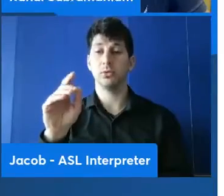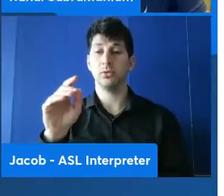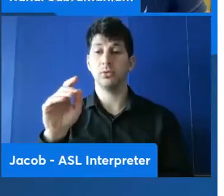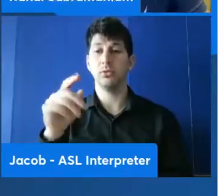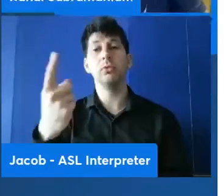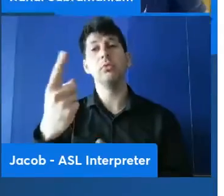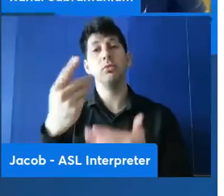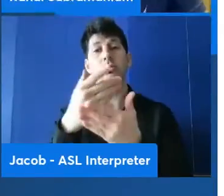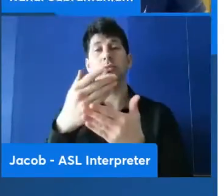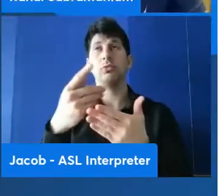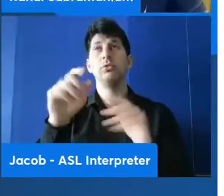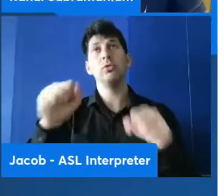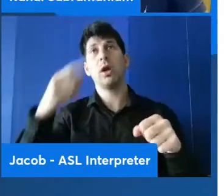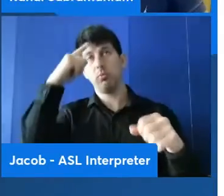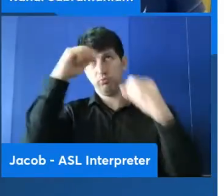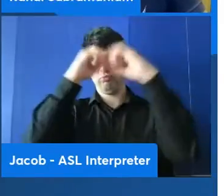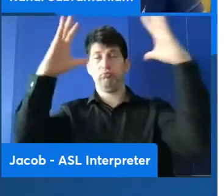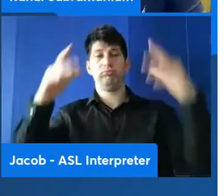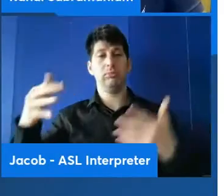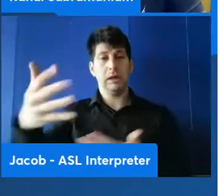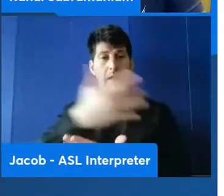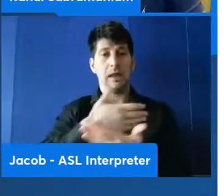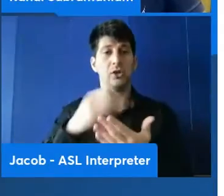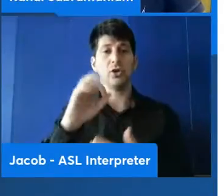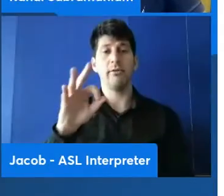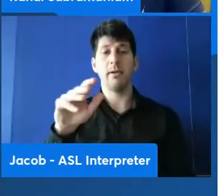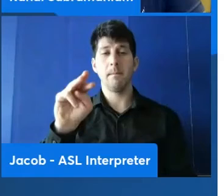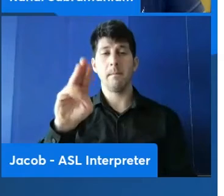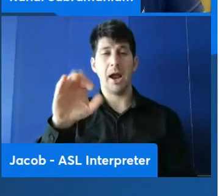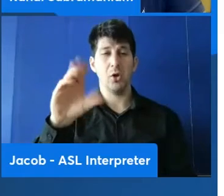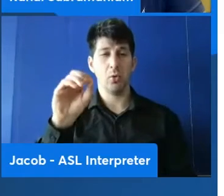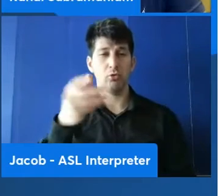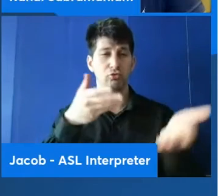one can think of it almost as a collection of microservices, but all the